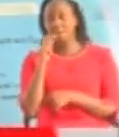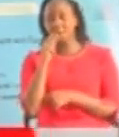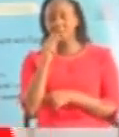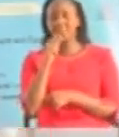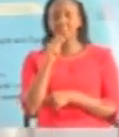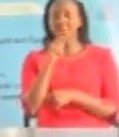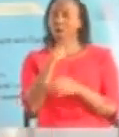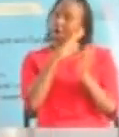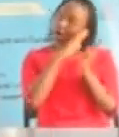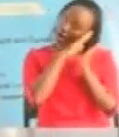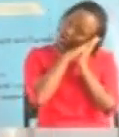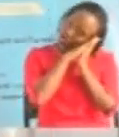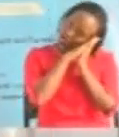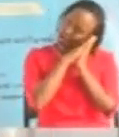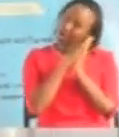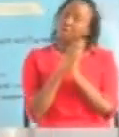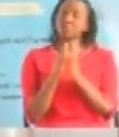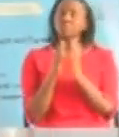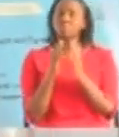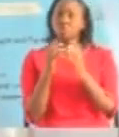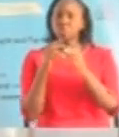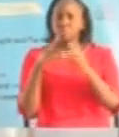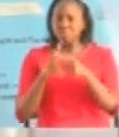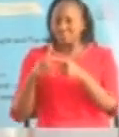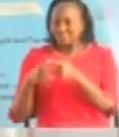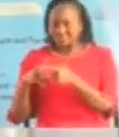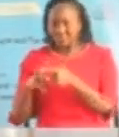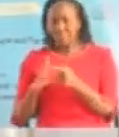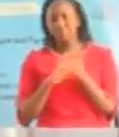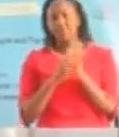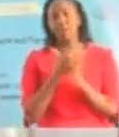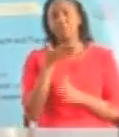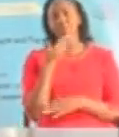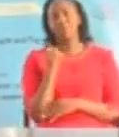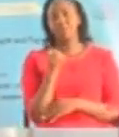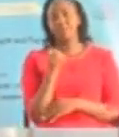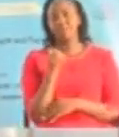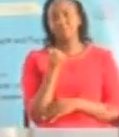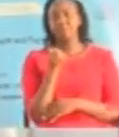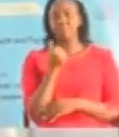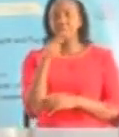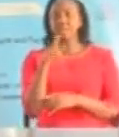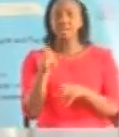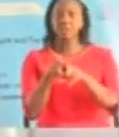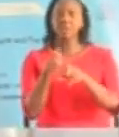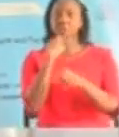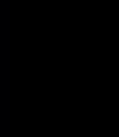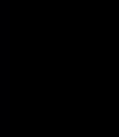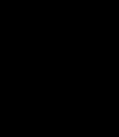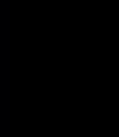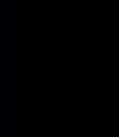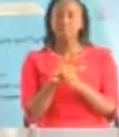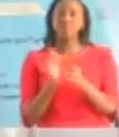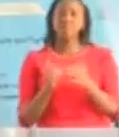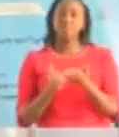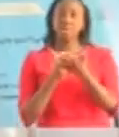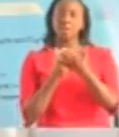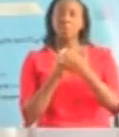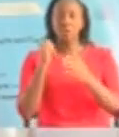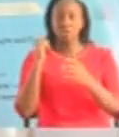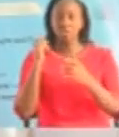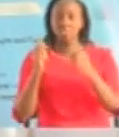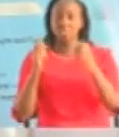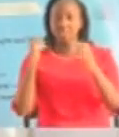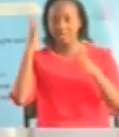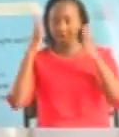the alumni from the Faculty of Arts, who also promised to support the innovation of